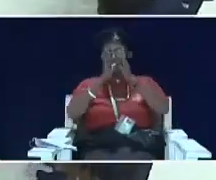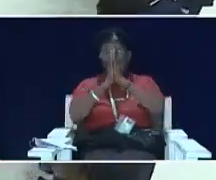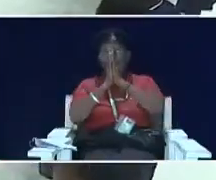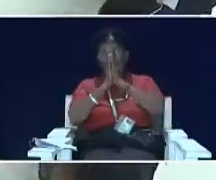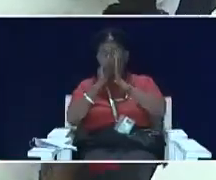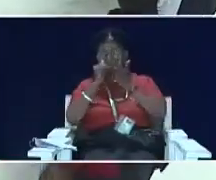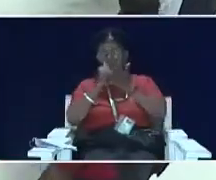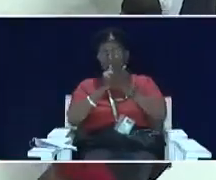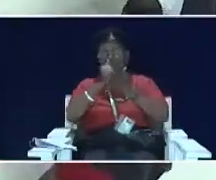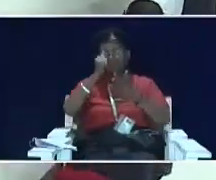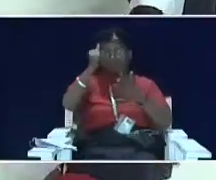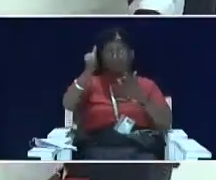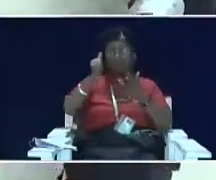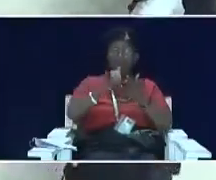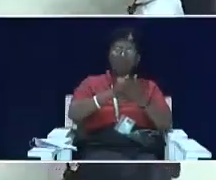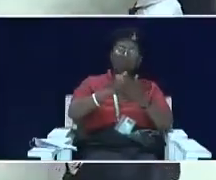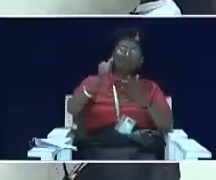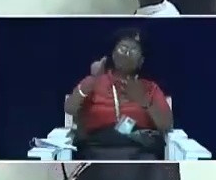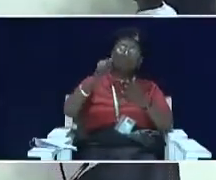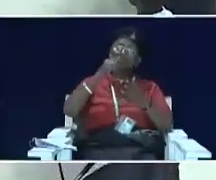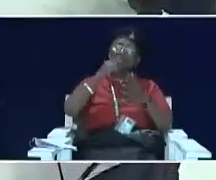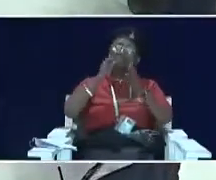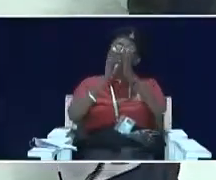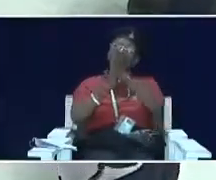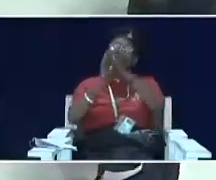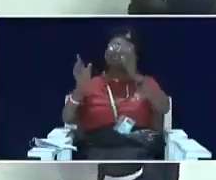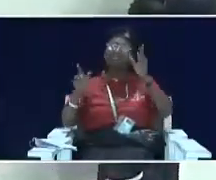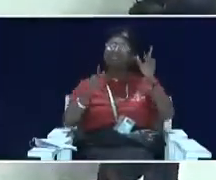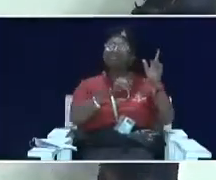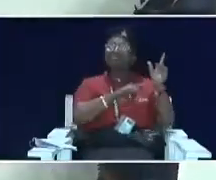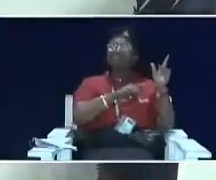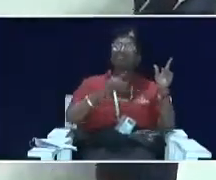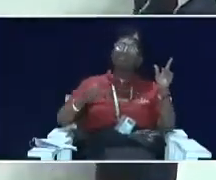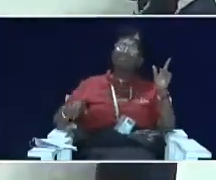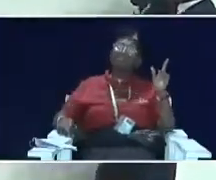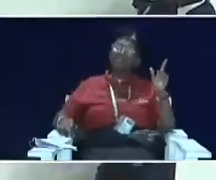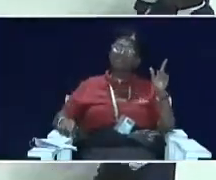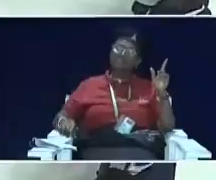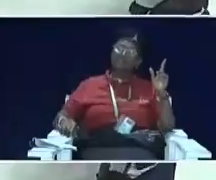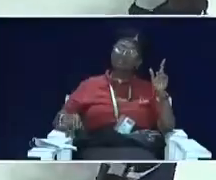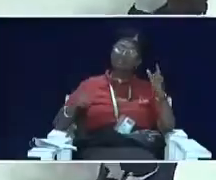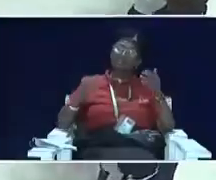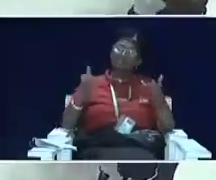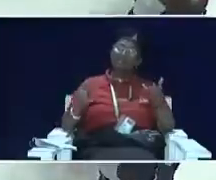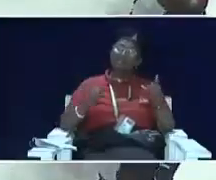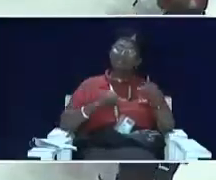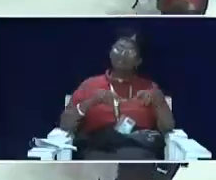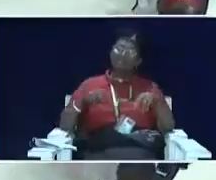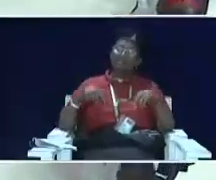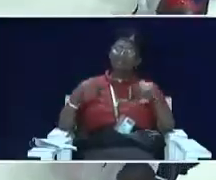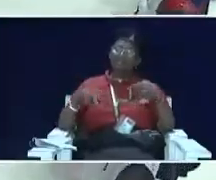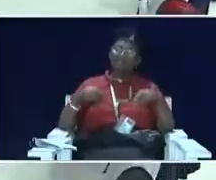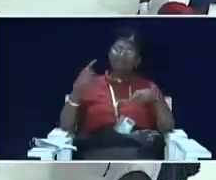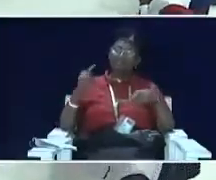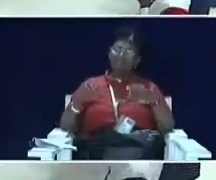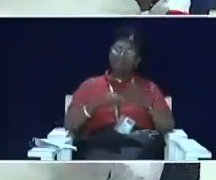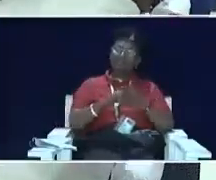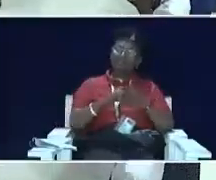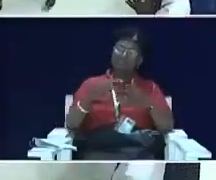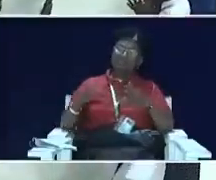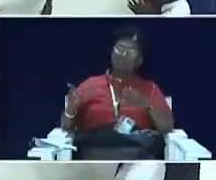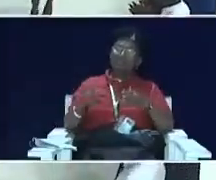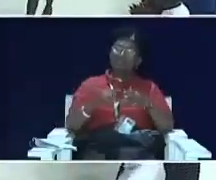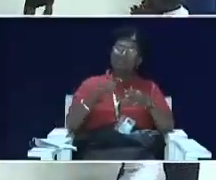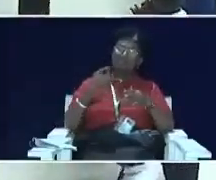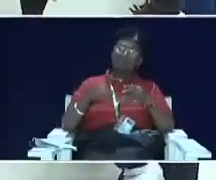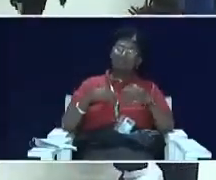Amen. Amen. Praise the Lord. Now I rejoice with those of you who have come forward. I want